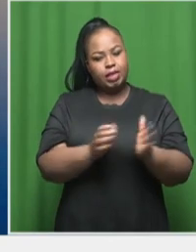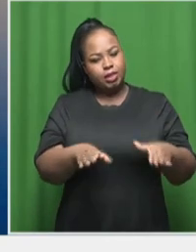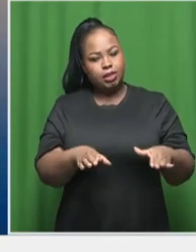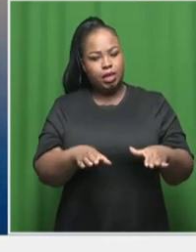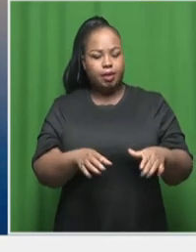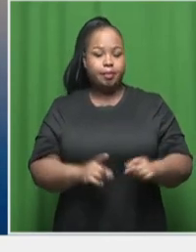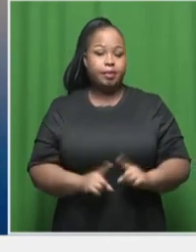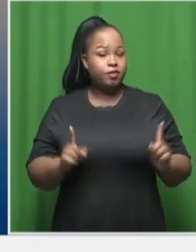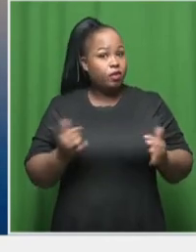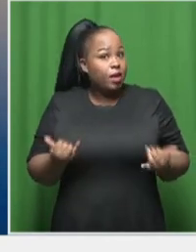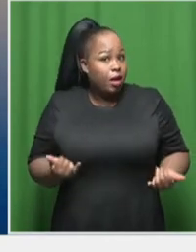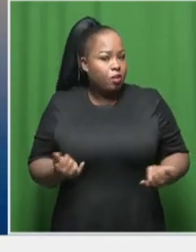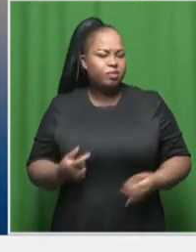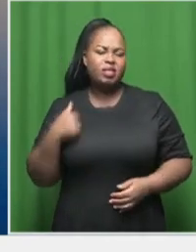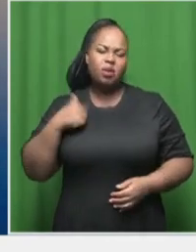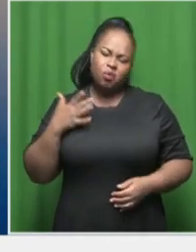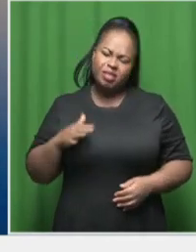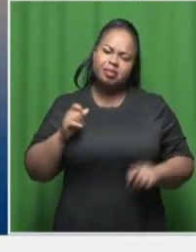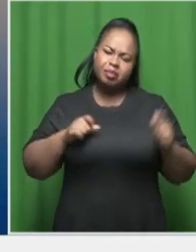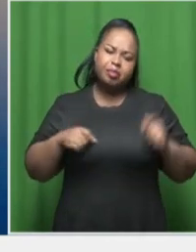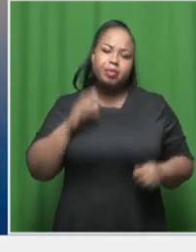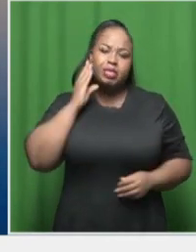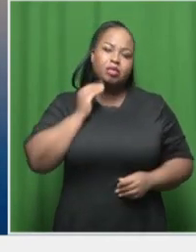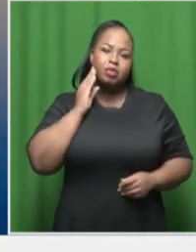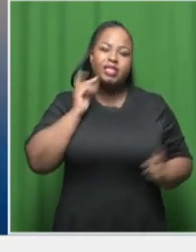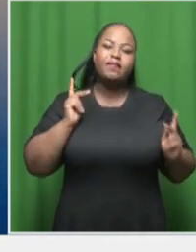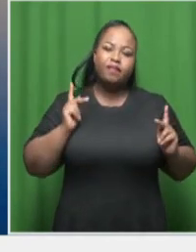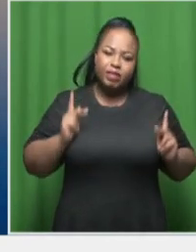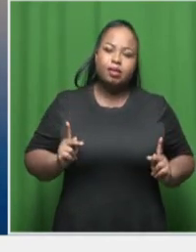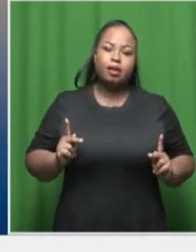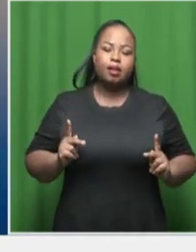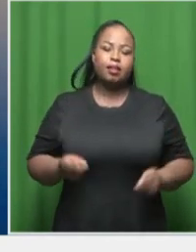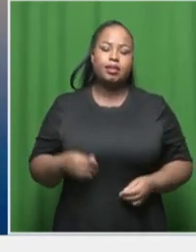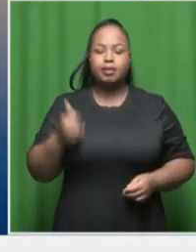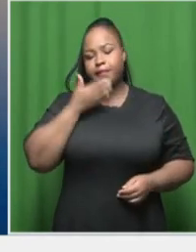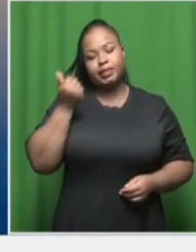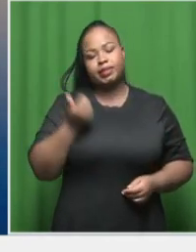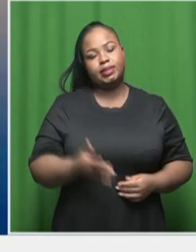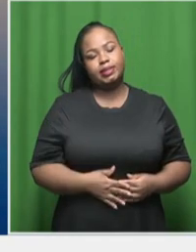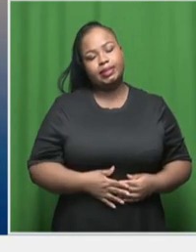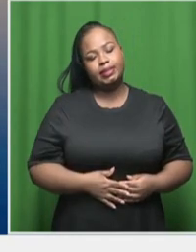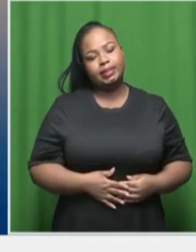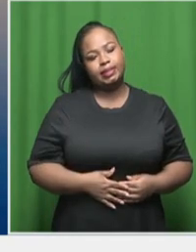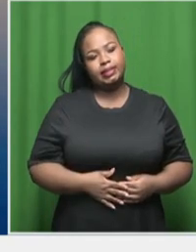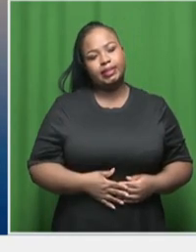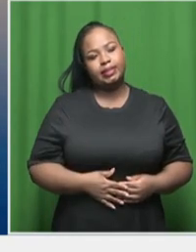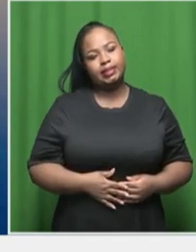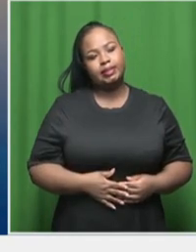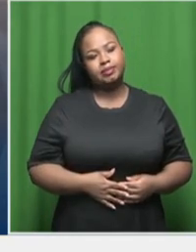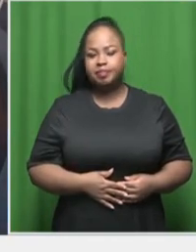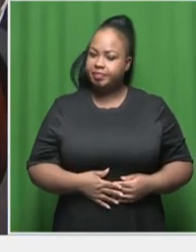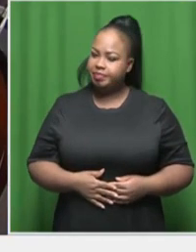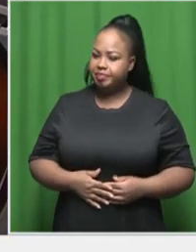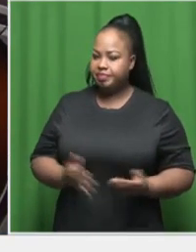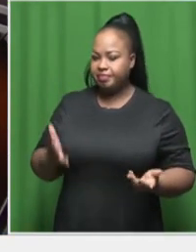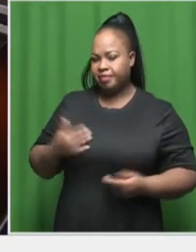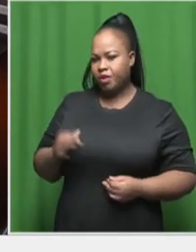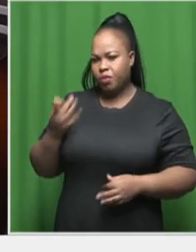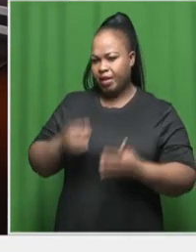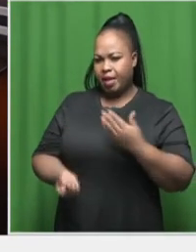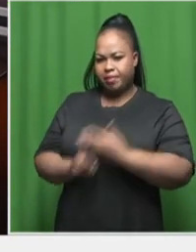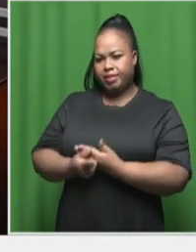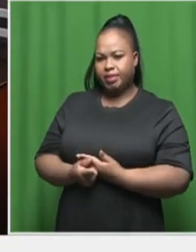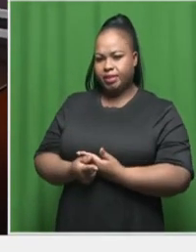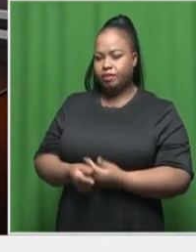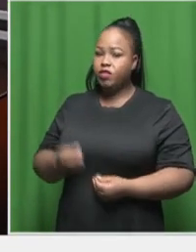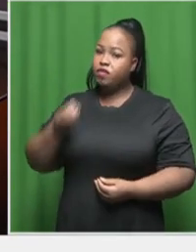side. But for now, I just want people to have that experience because nothing beats the personal experience. So what goes on in the markets then? Well,